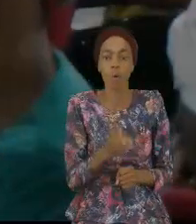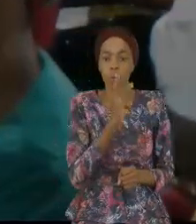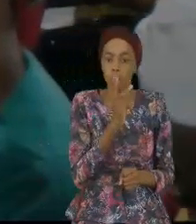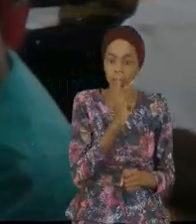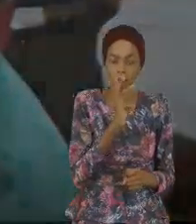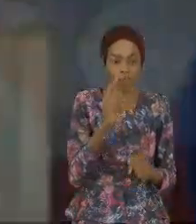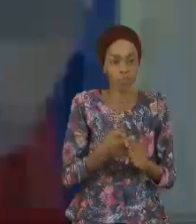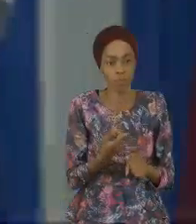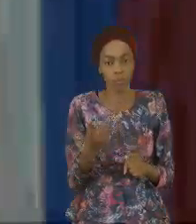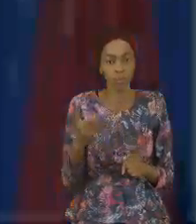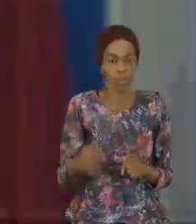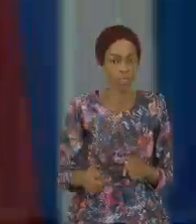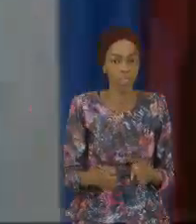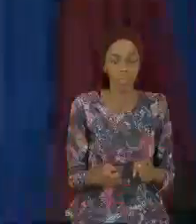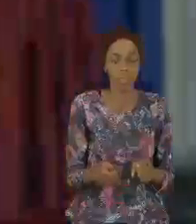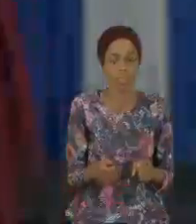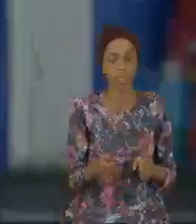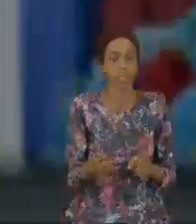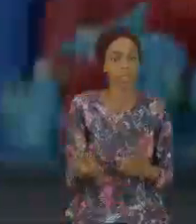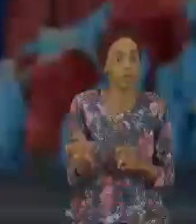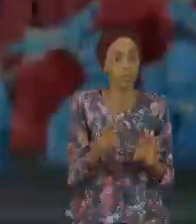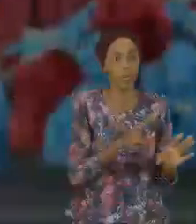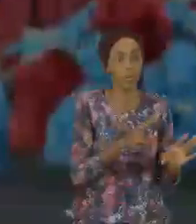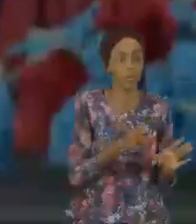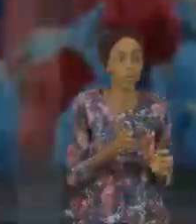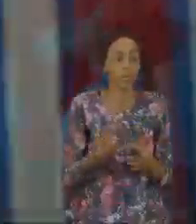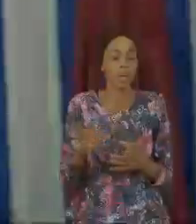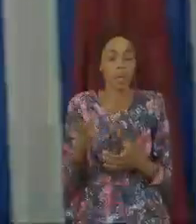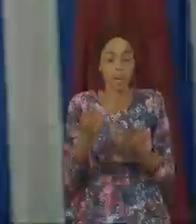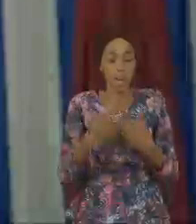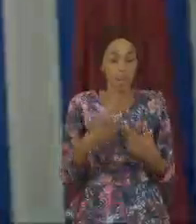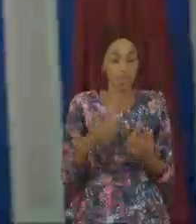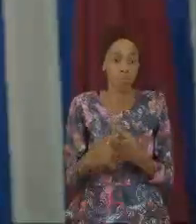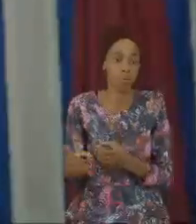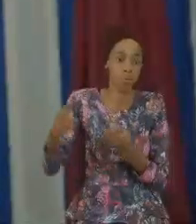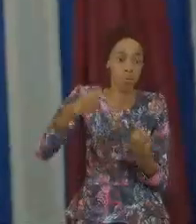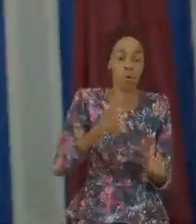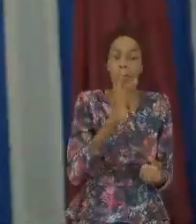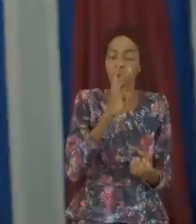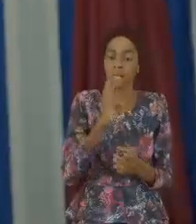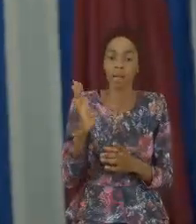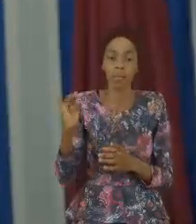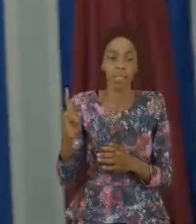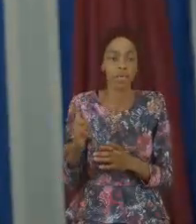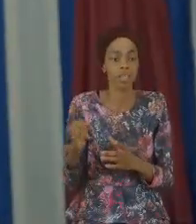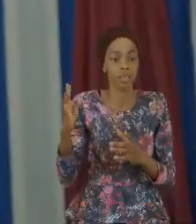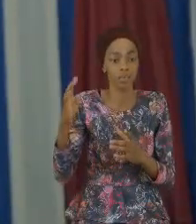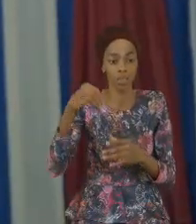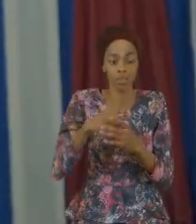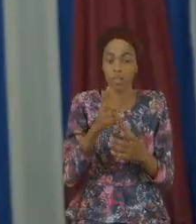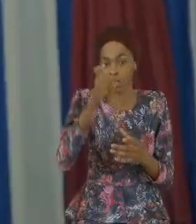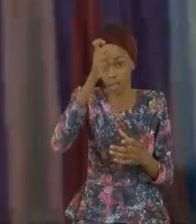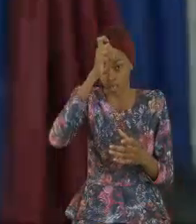be pouring the water by themselves to the land of Egypt. And then he said, God says, the land I'm taking you